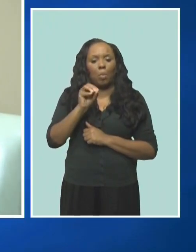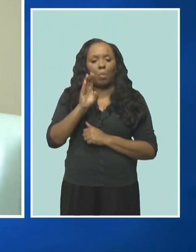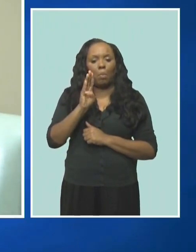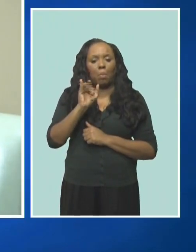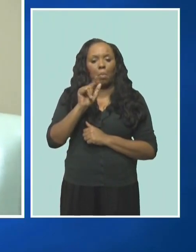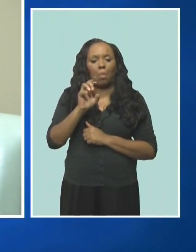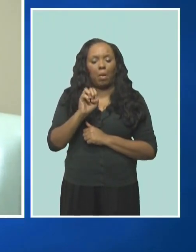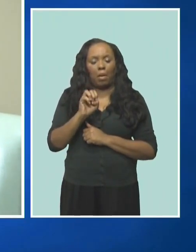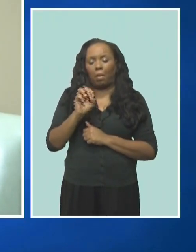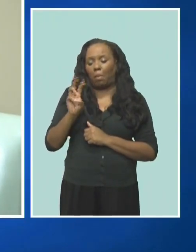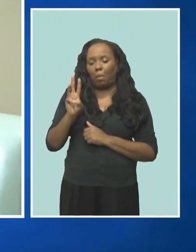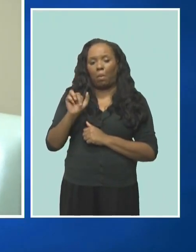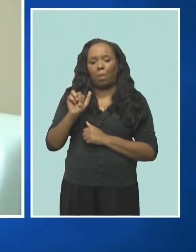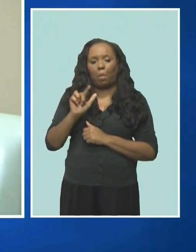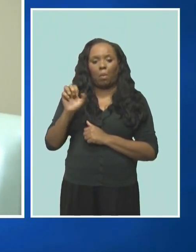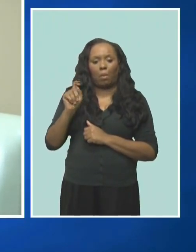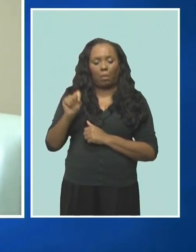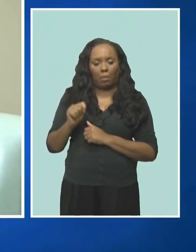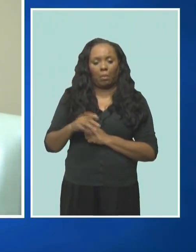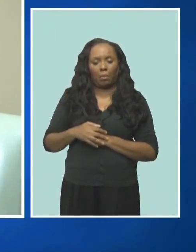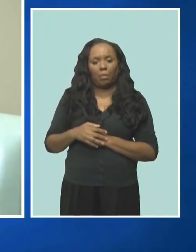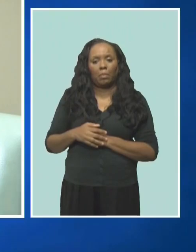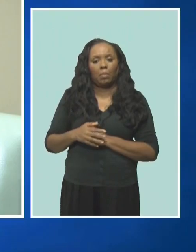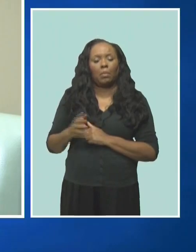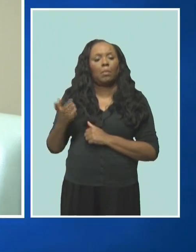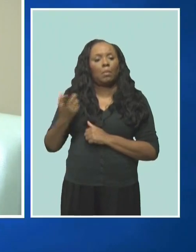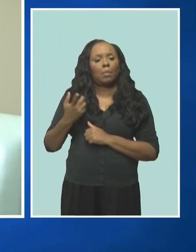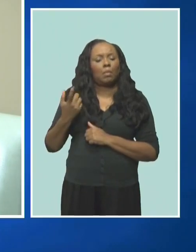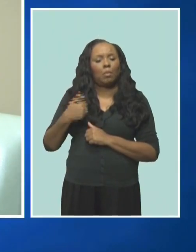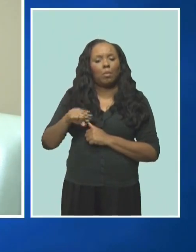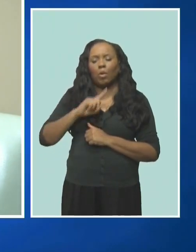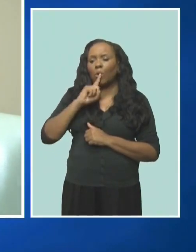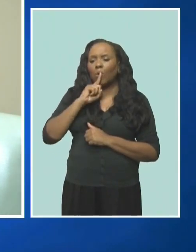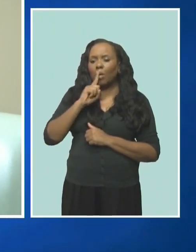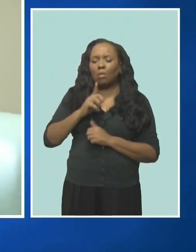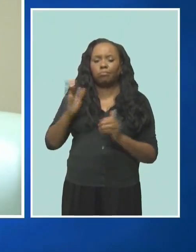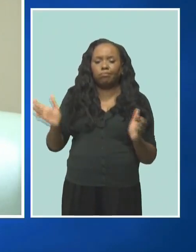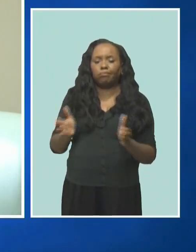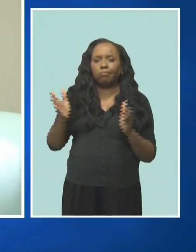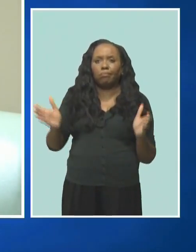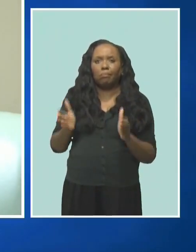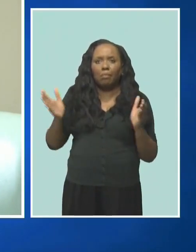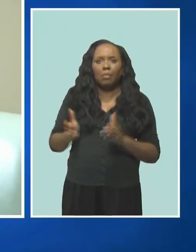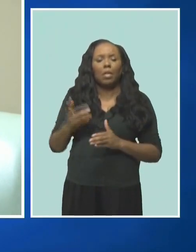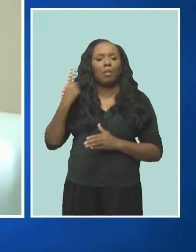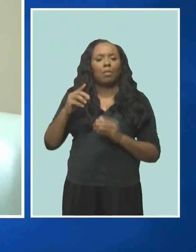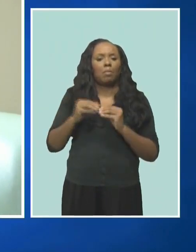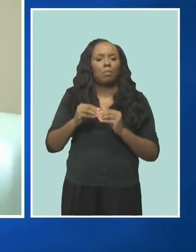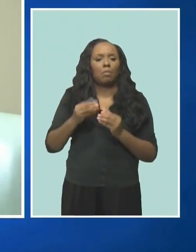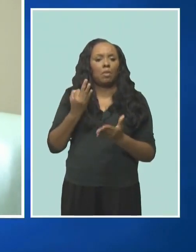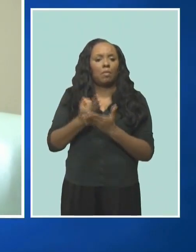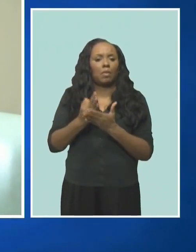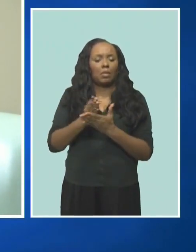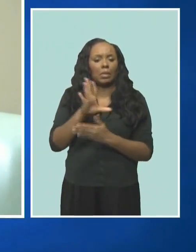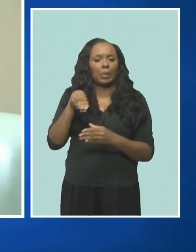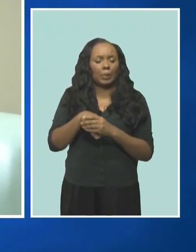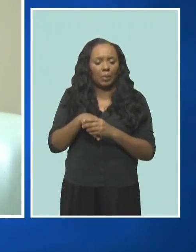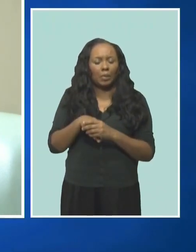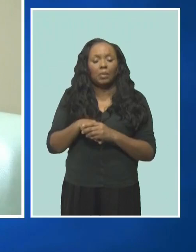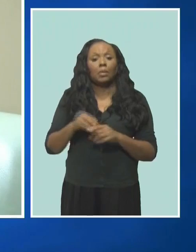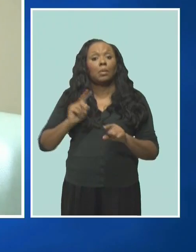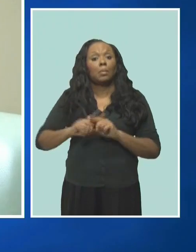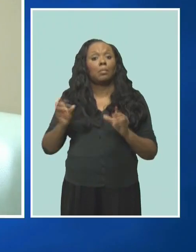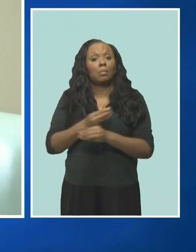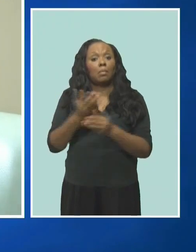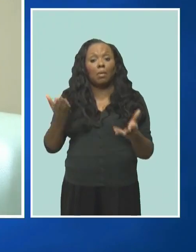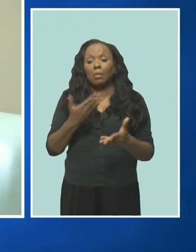that we at the league for the last couple of years we've been championing for about financial inclusion, but providing